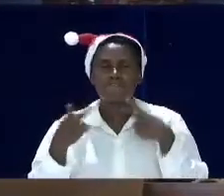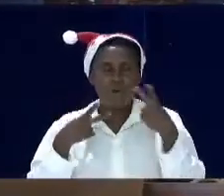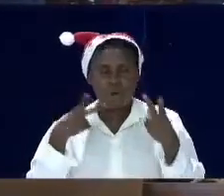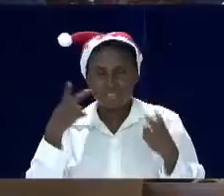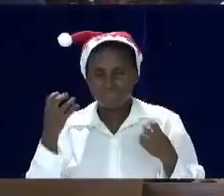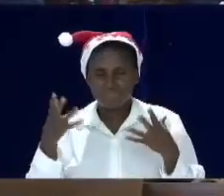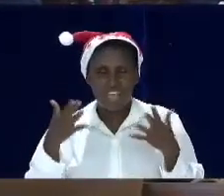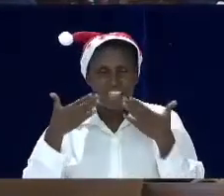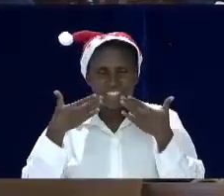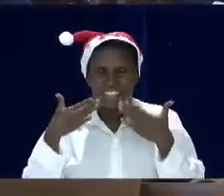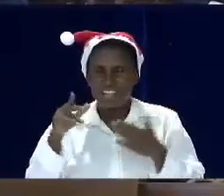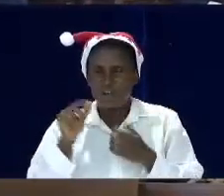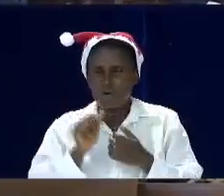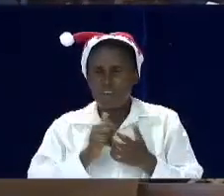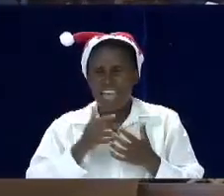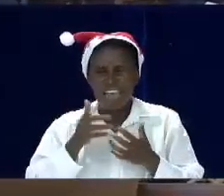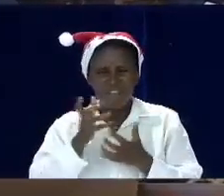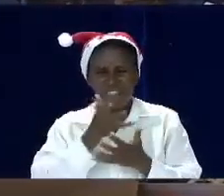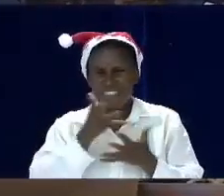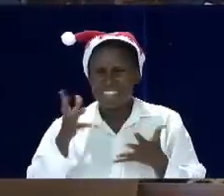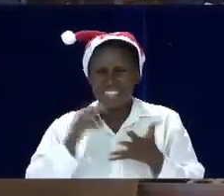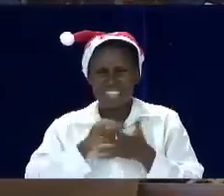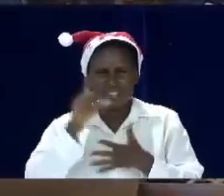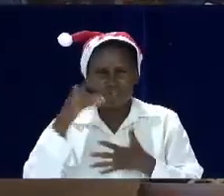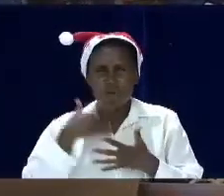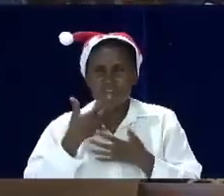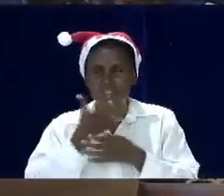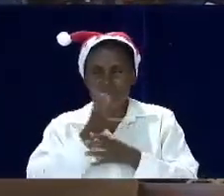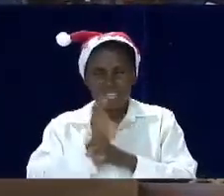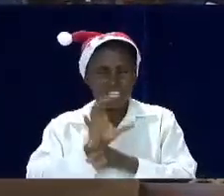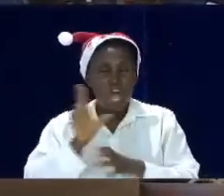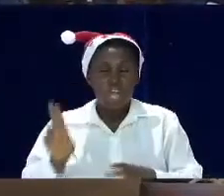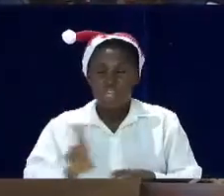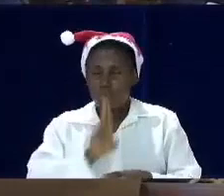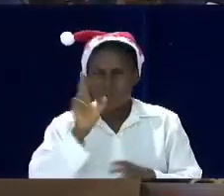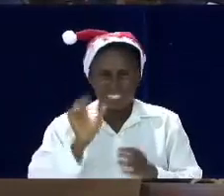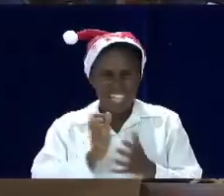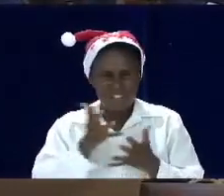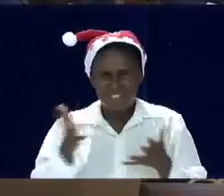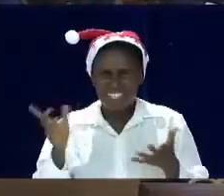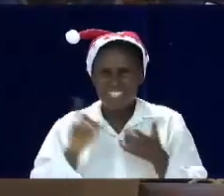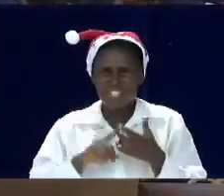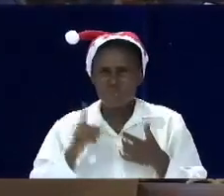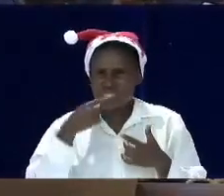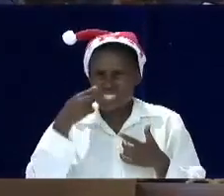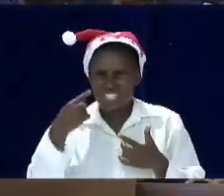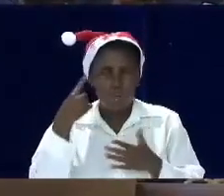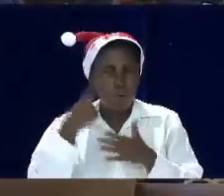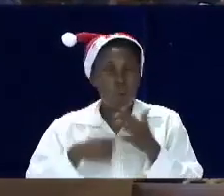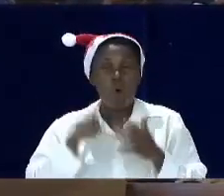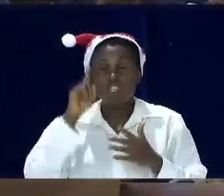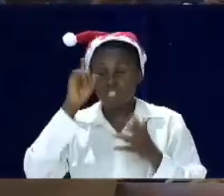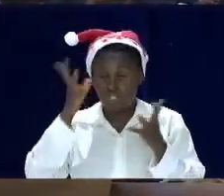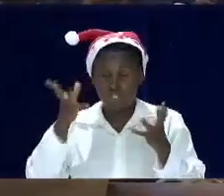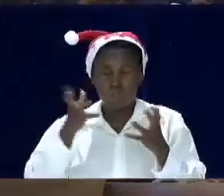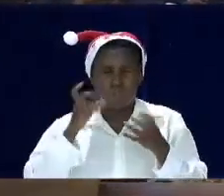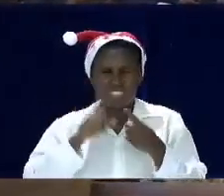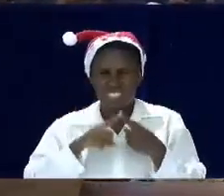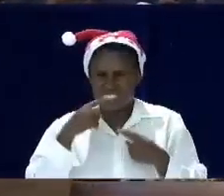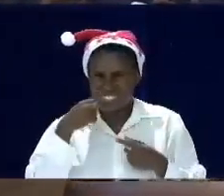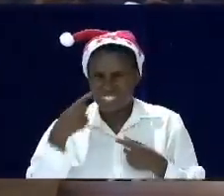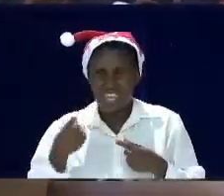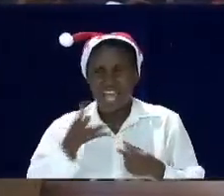over everything you have created. Use everything to say what you want to say. And